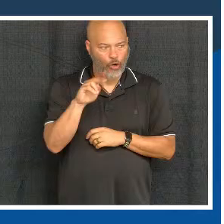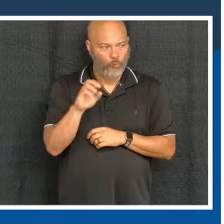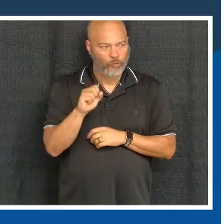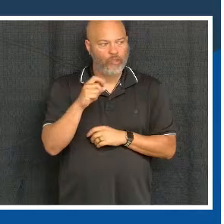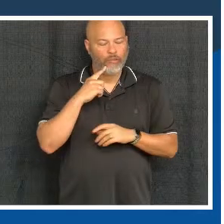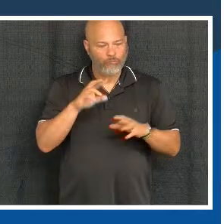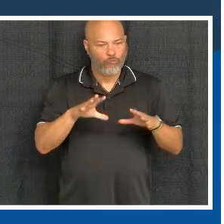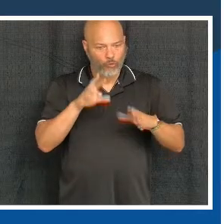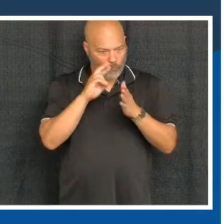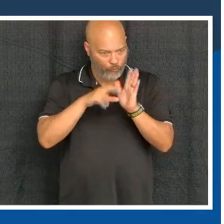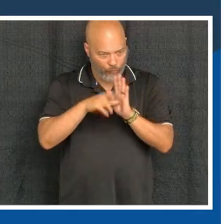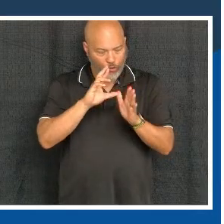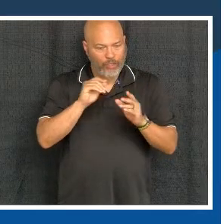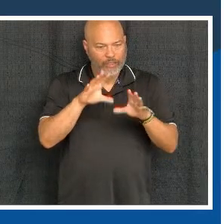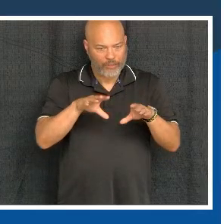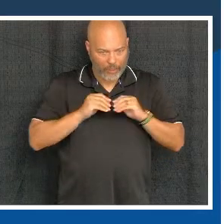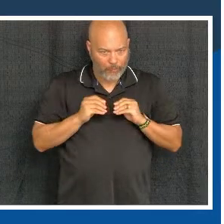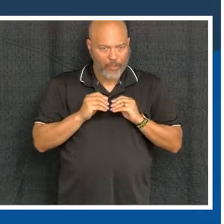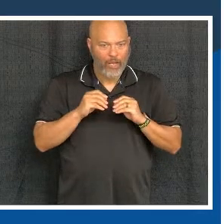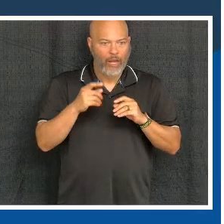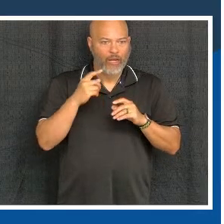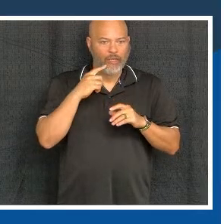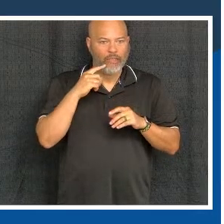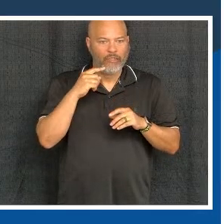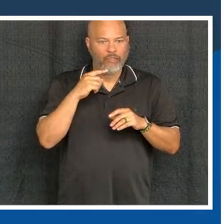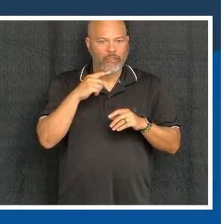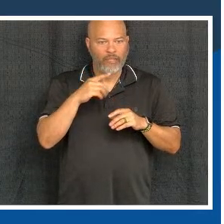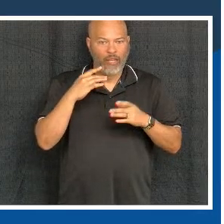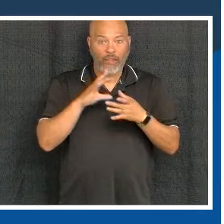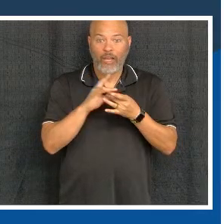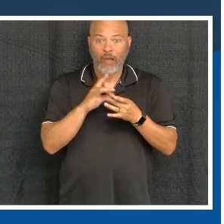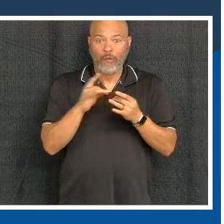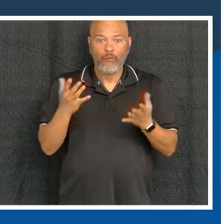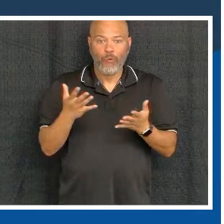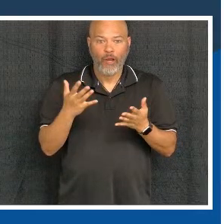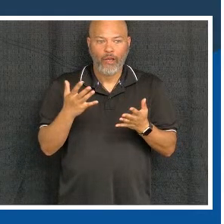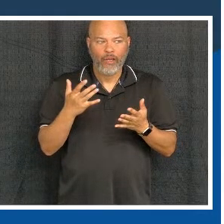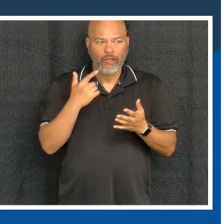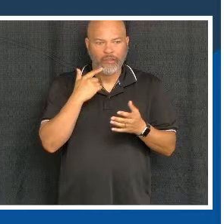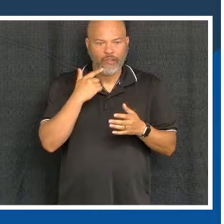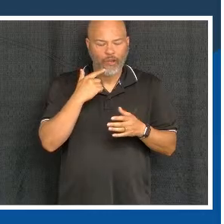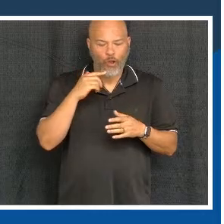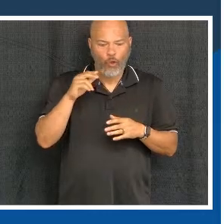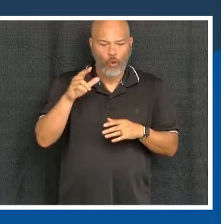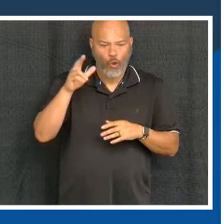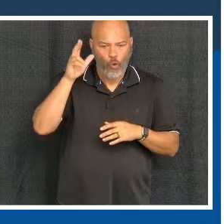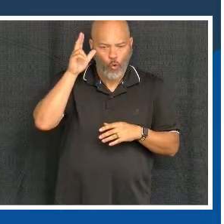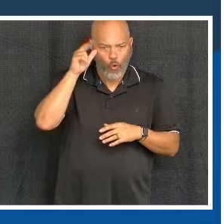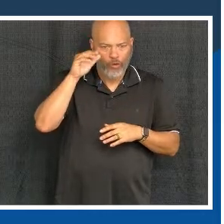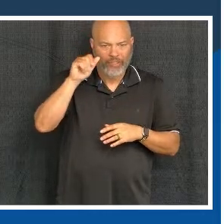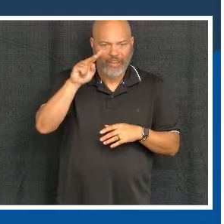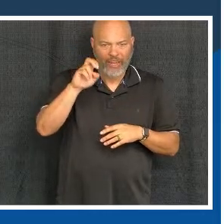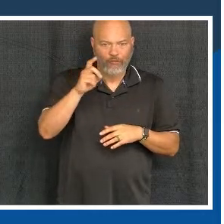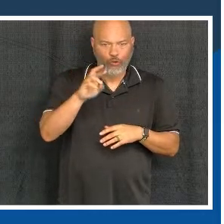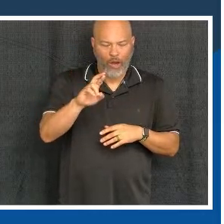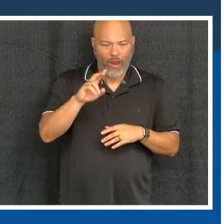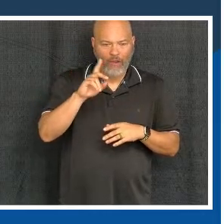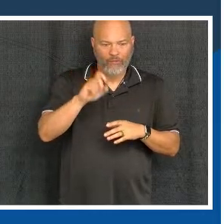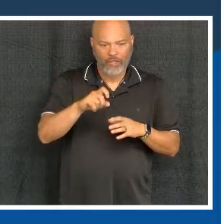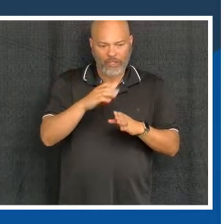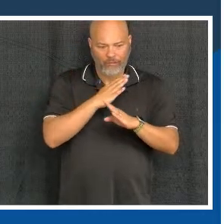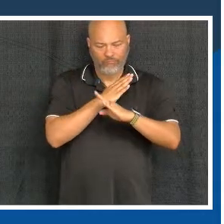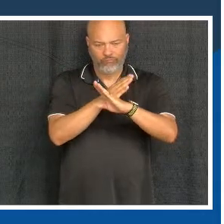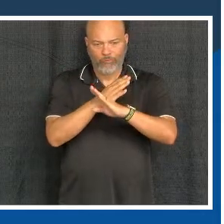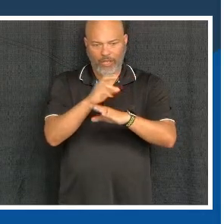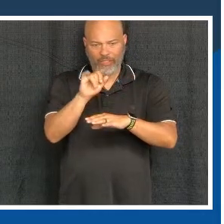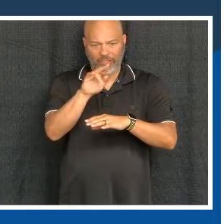and accepted. The revised preliminary plat comment on this, Horse Cave Drive needs to avoid a sinkhole and coordinate